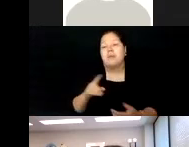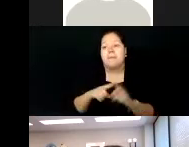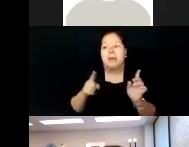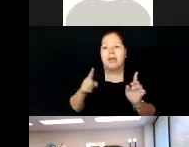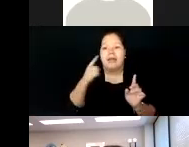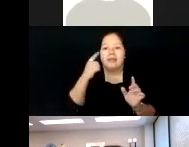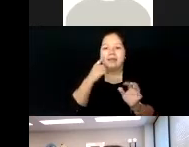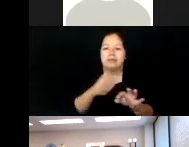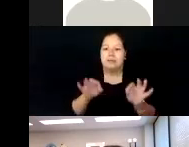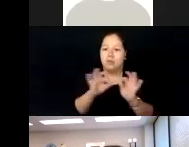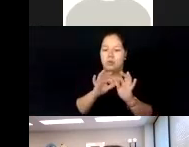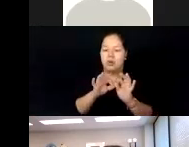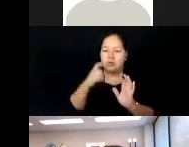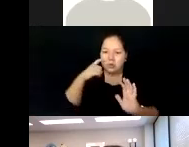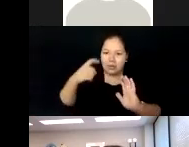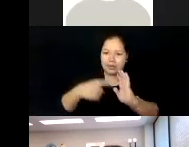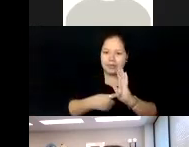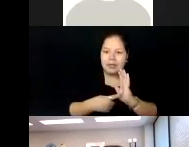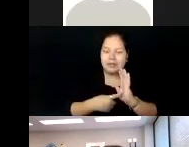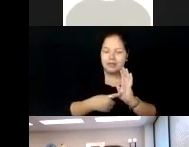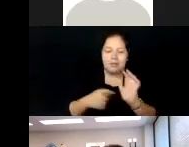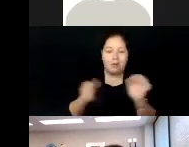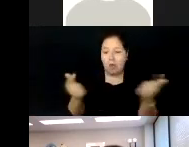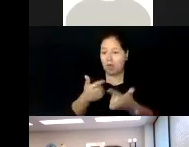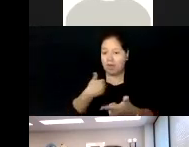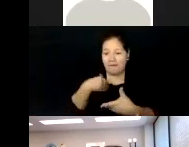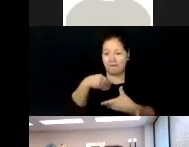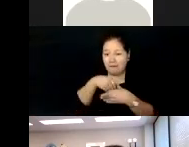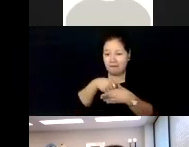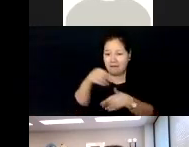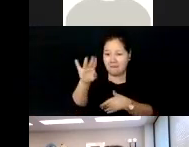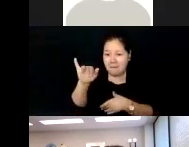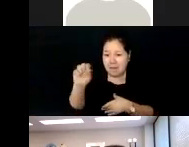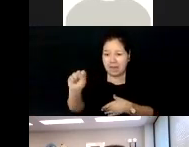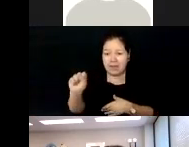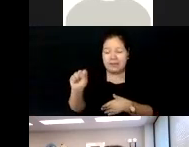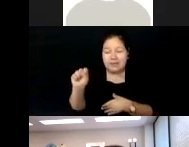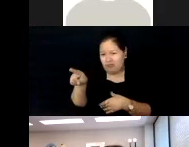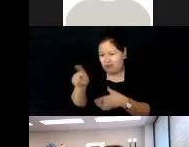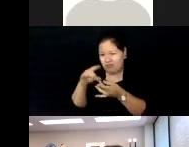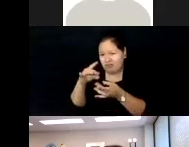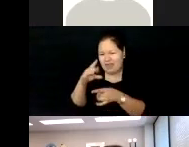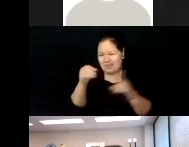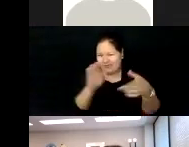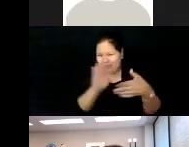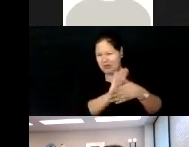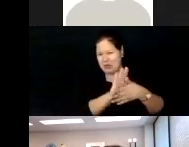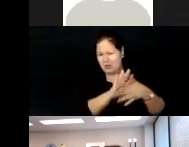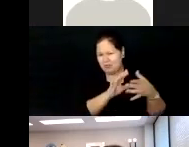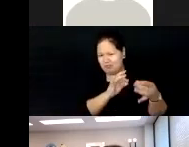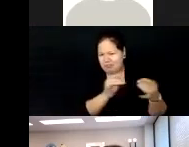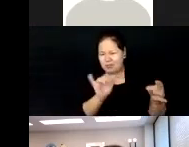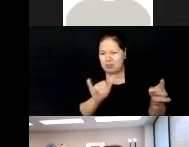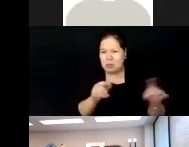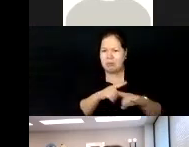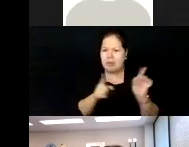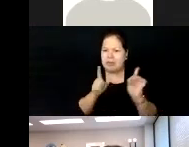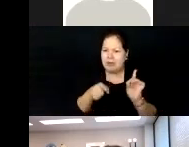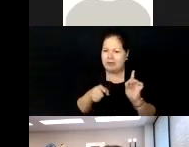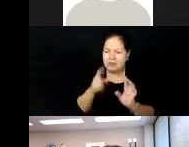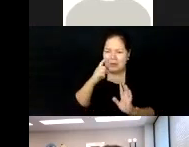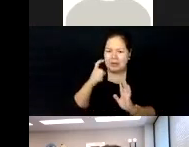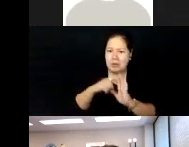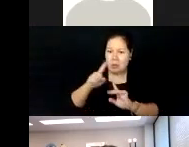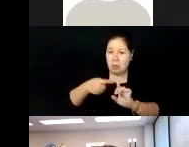it's recognizing that we all have biases, as you've mentioned, and it was shared in the video, and then recognizing when